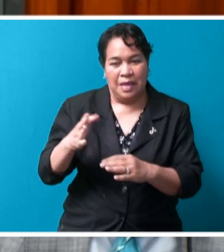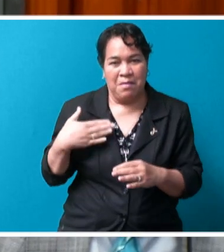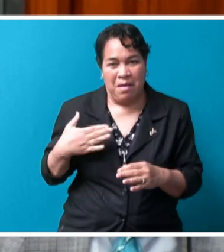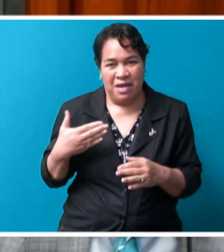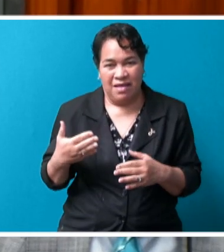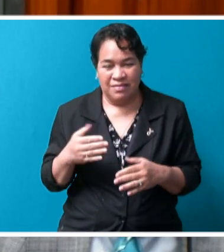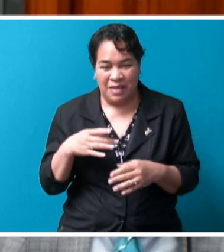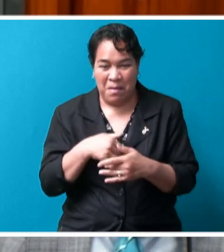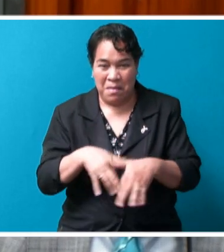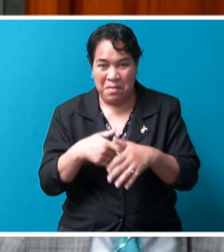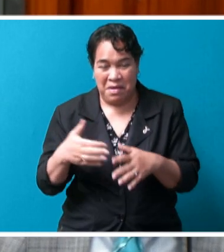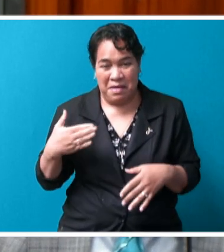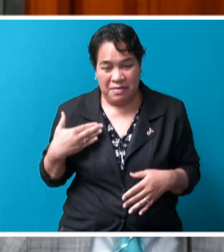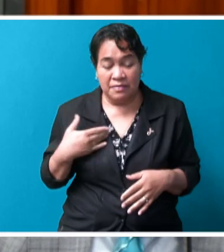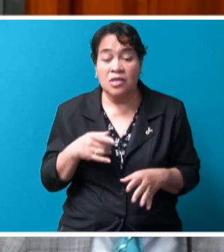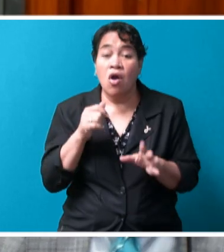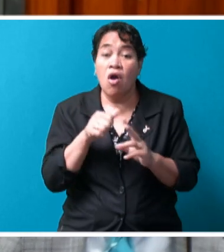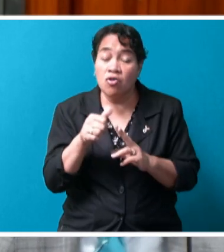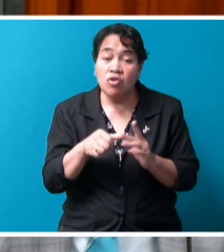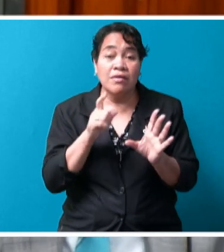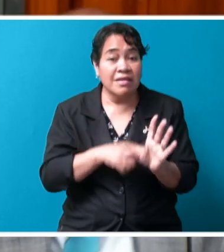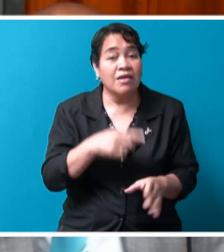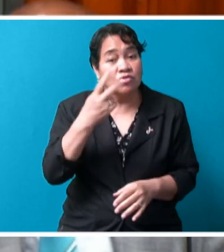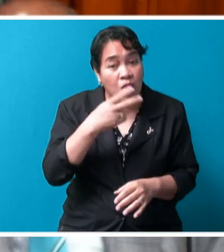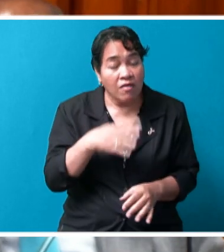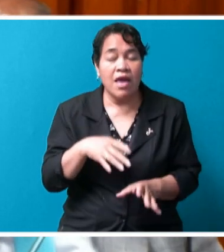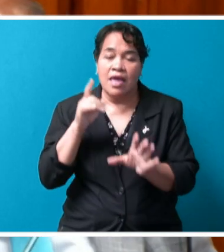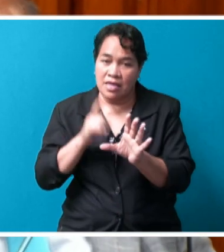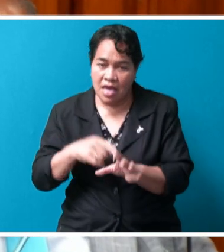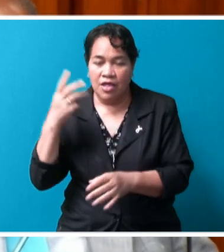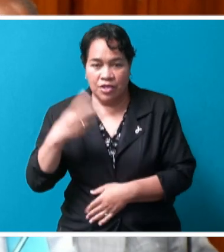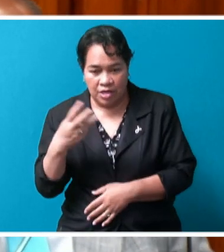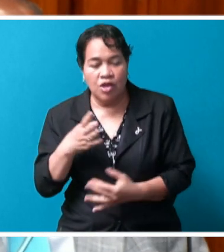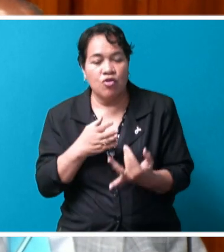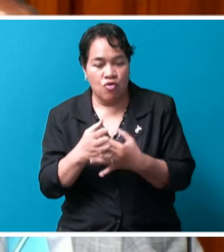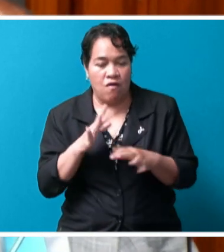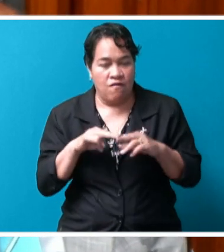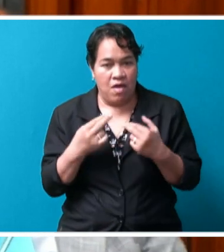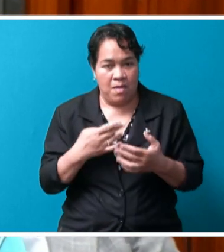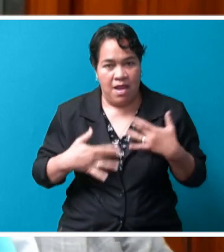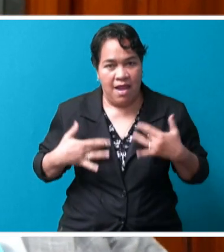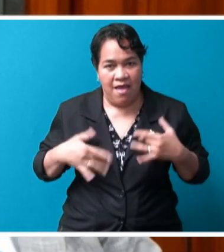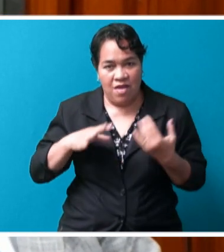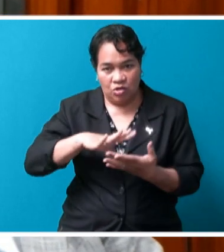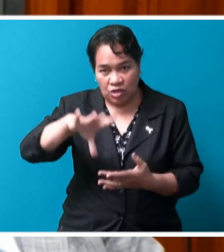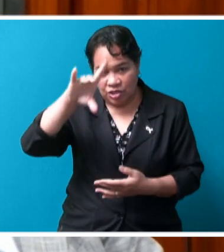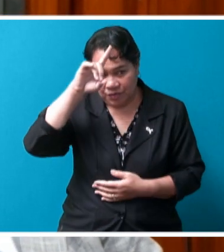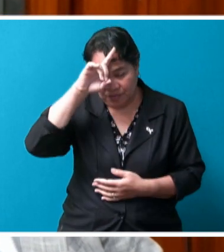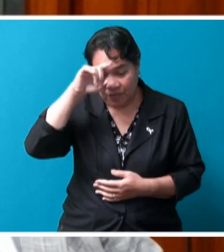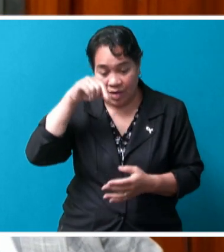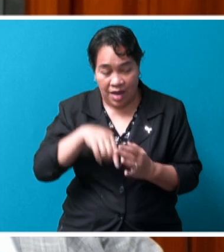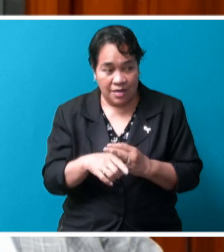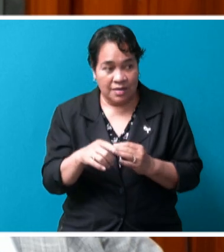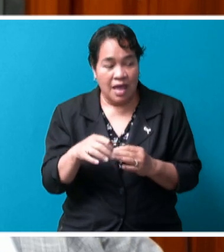is further strengthened in Year 12 and Year 13 through family life education. Under the strand